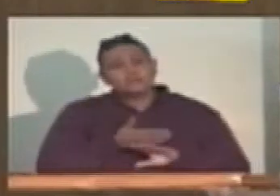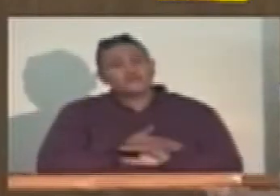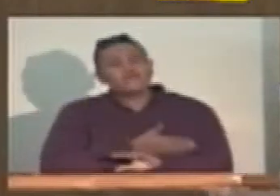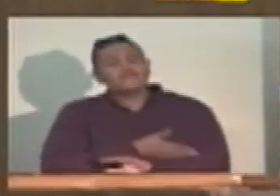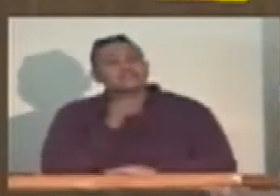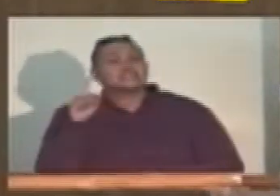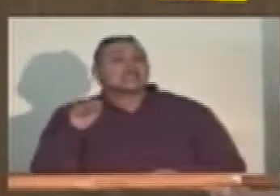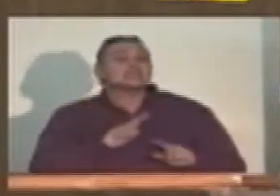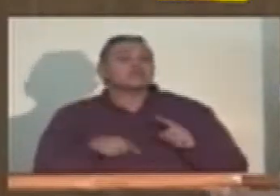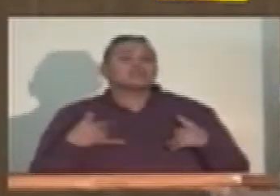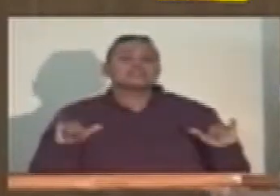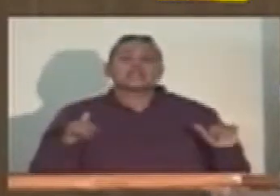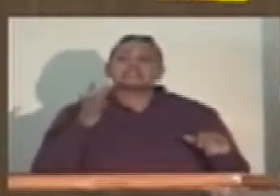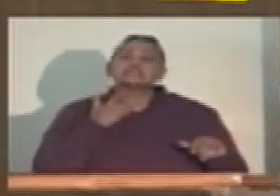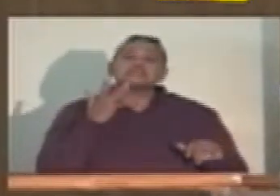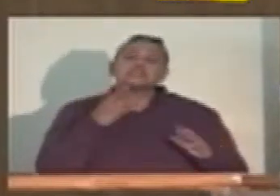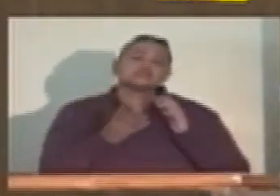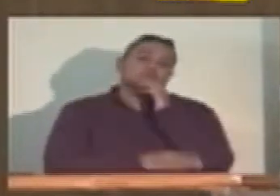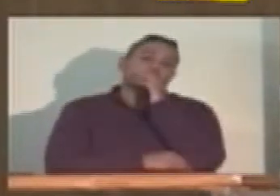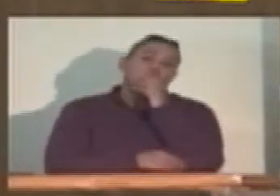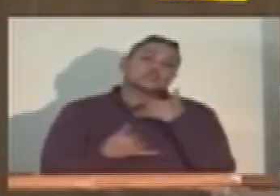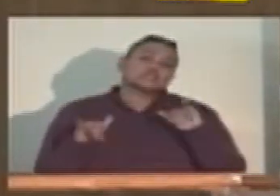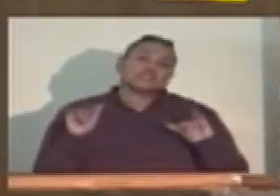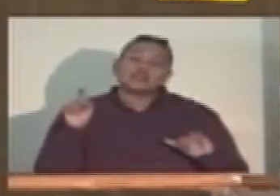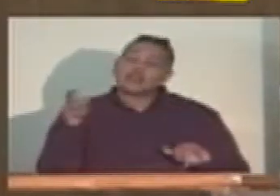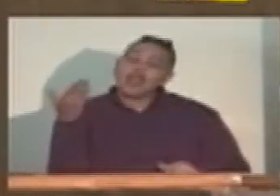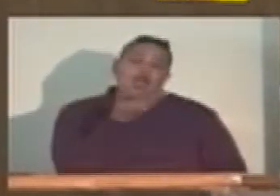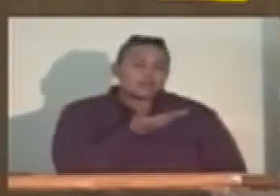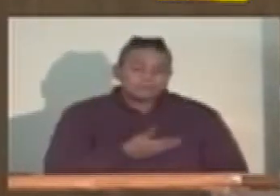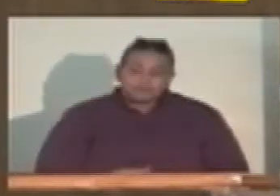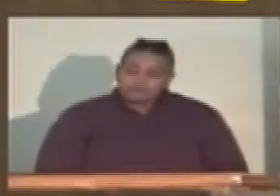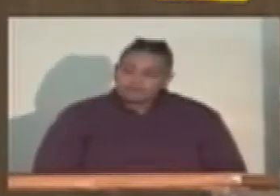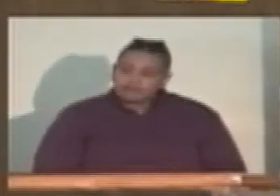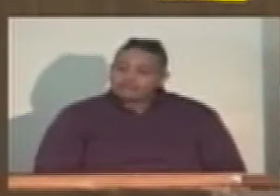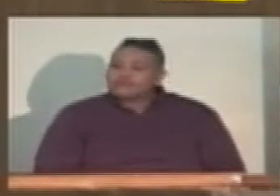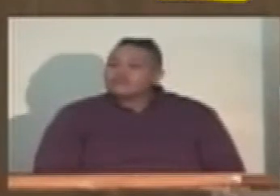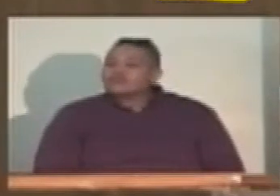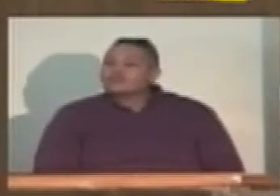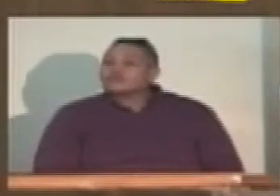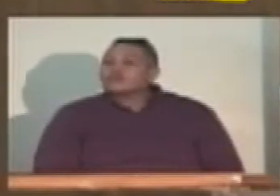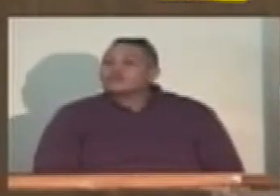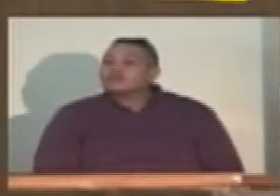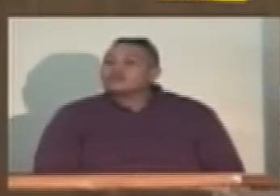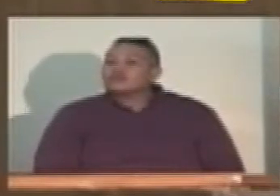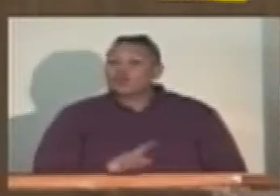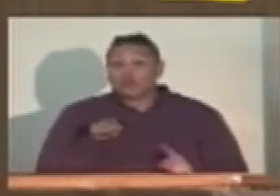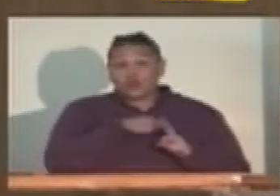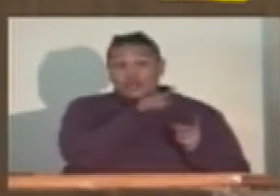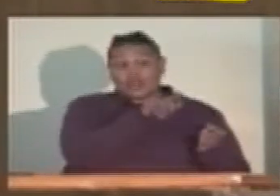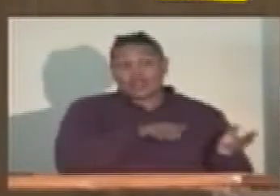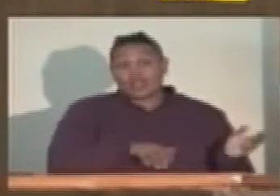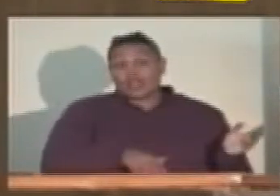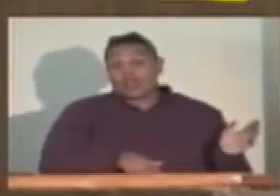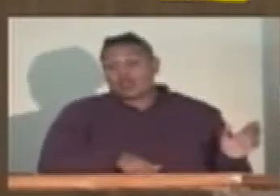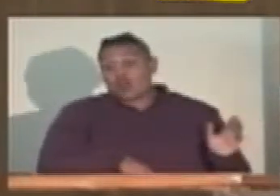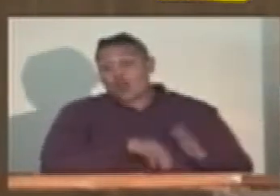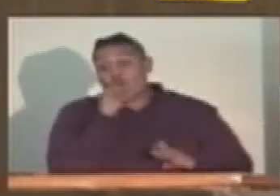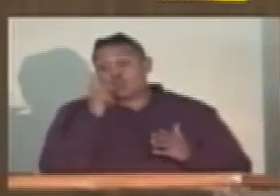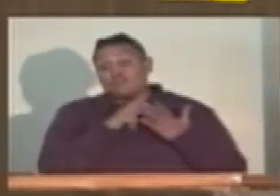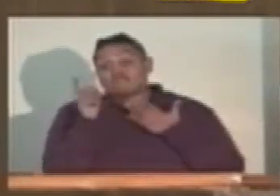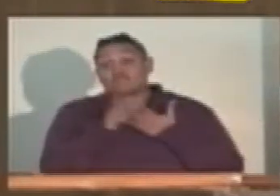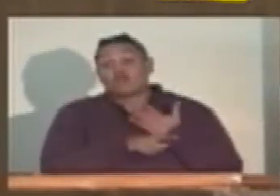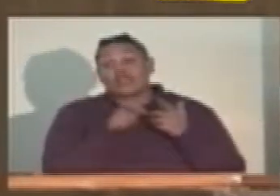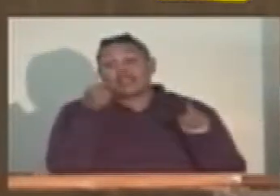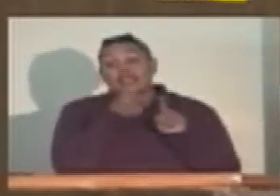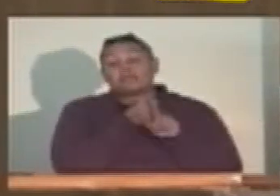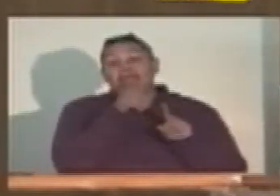they still fall below the poverty line and need help. When they are removed from the program, it impacts the education